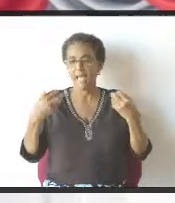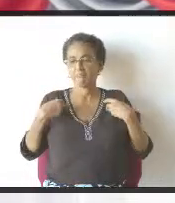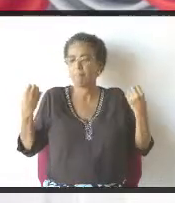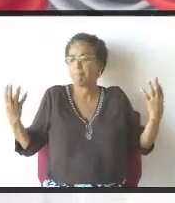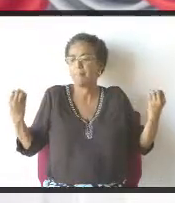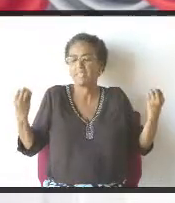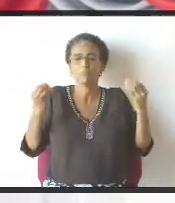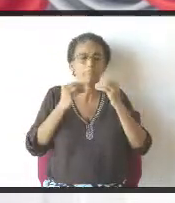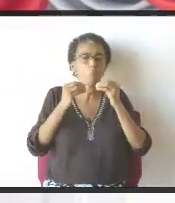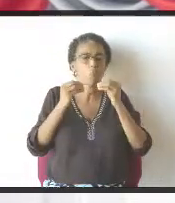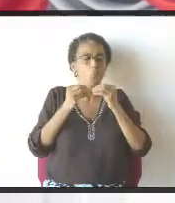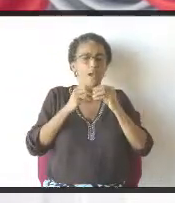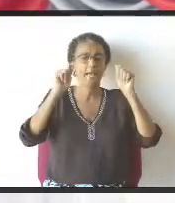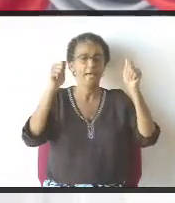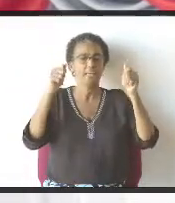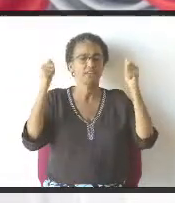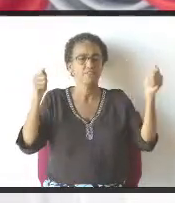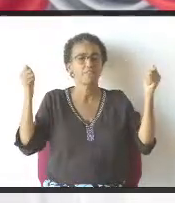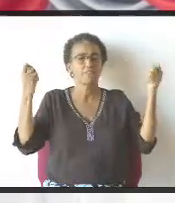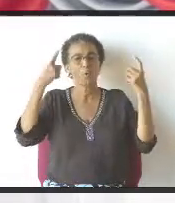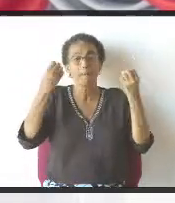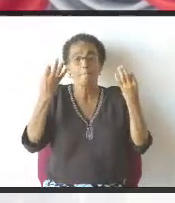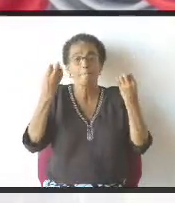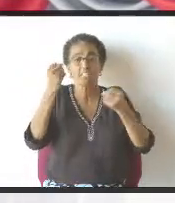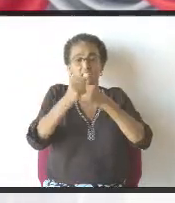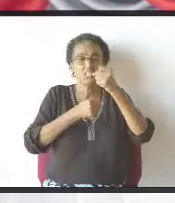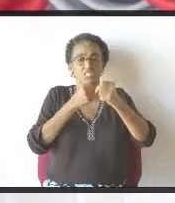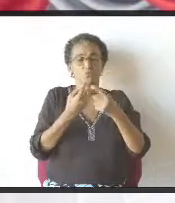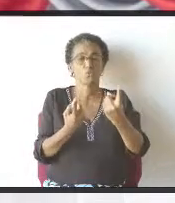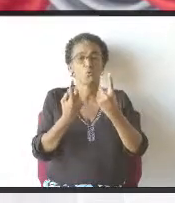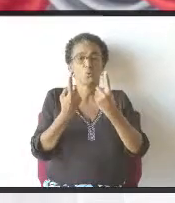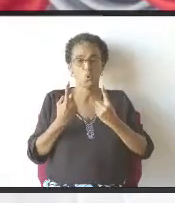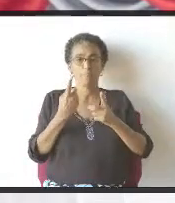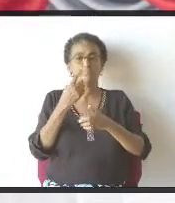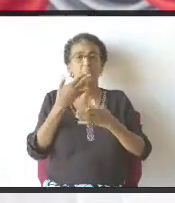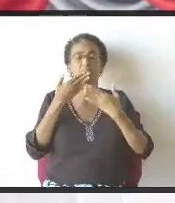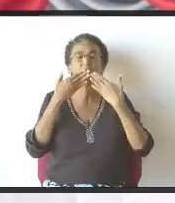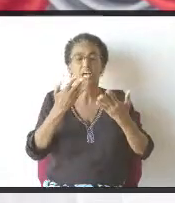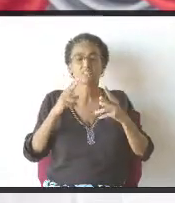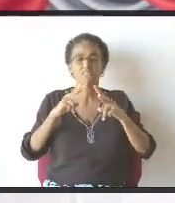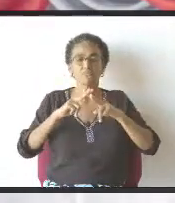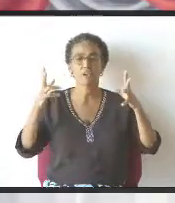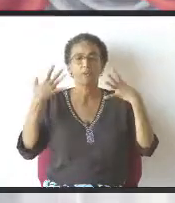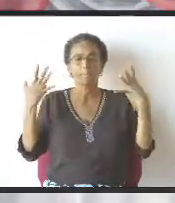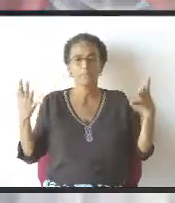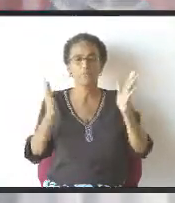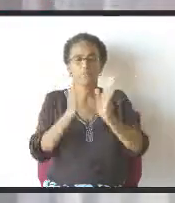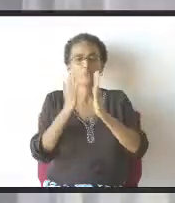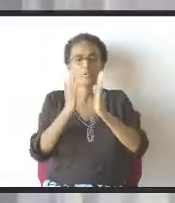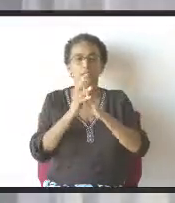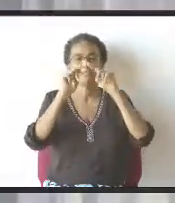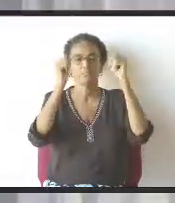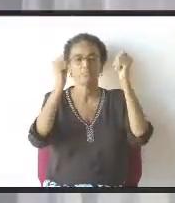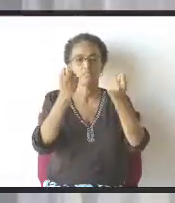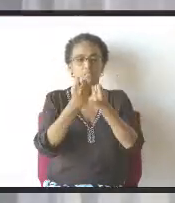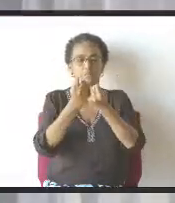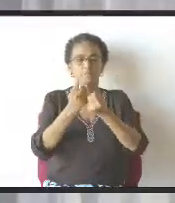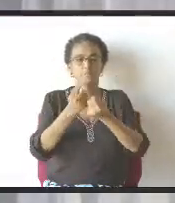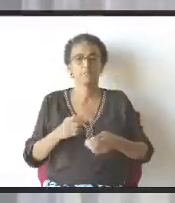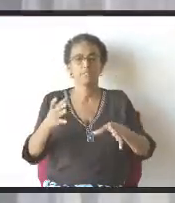for many, many years to come. Thank you very much, praise team. And we want to take time out here to